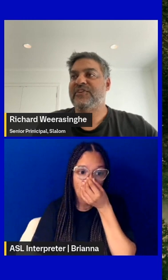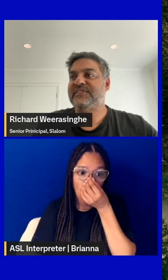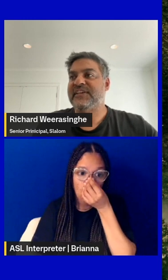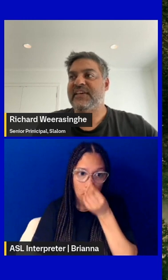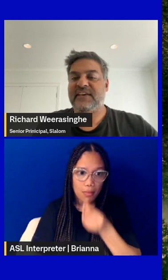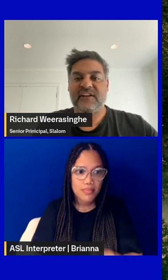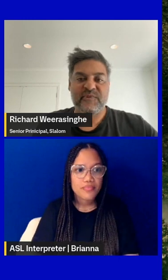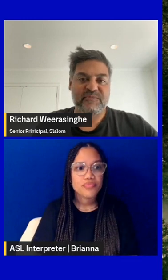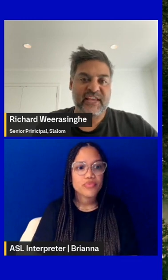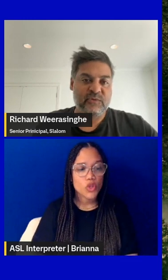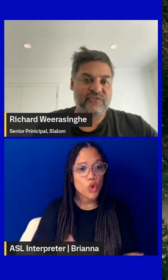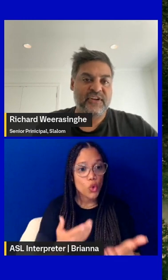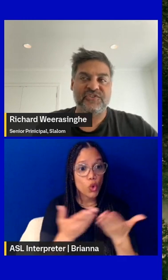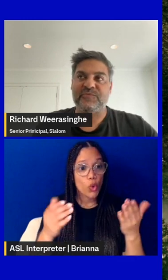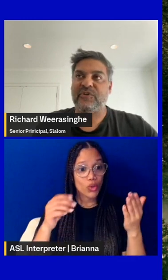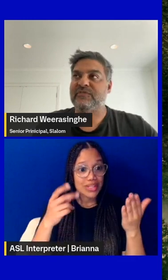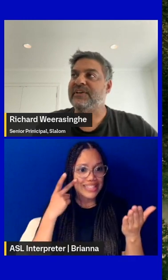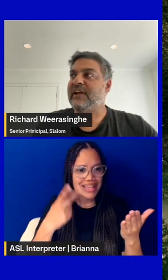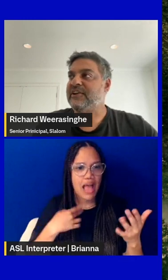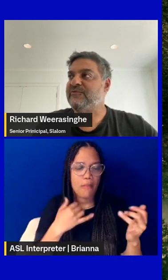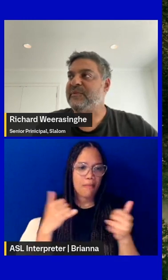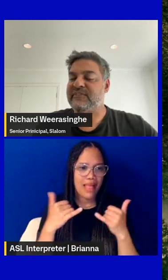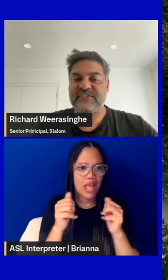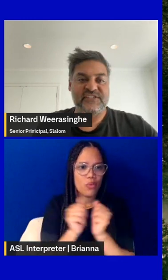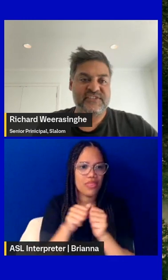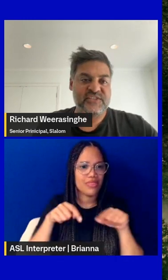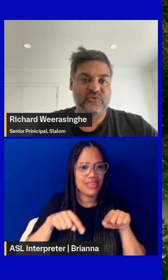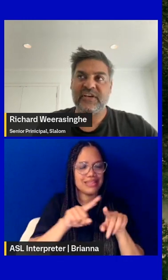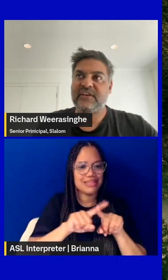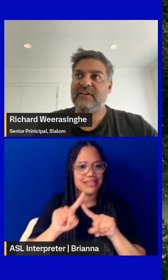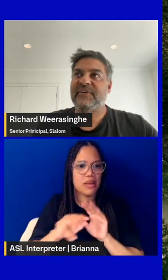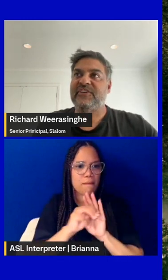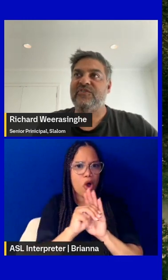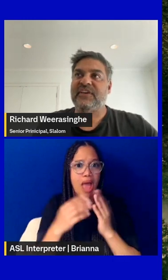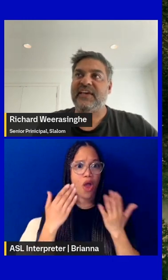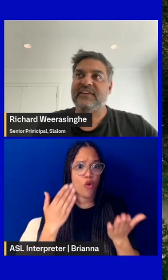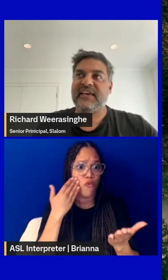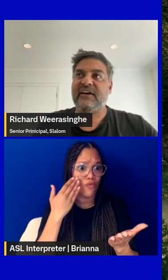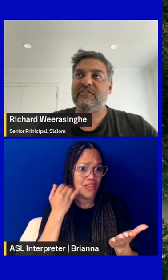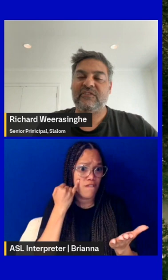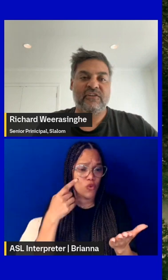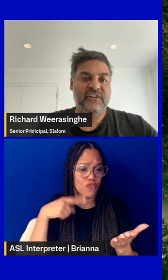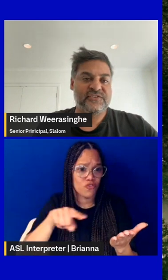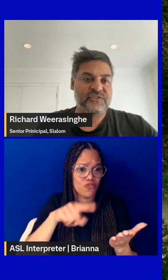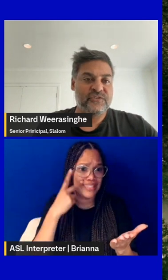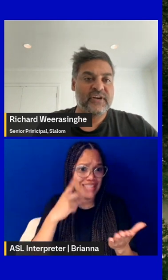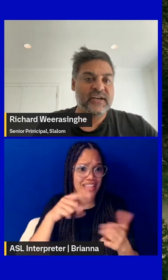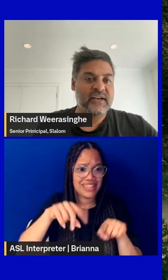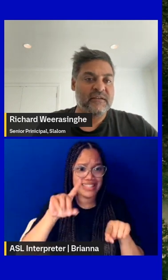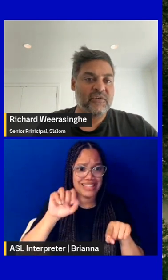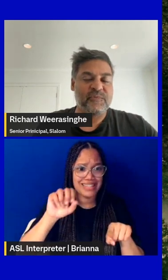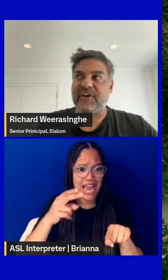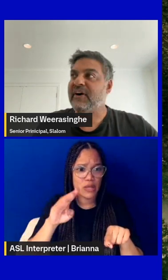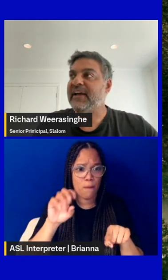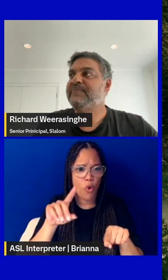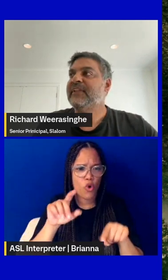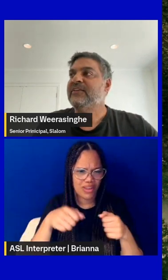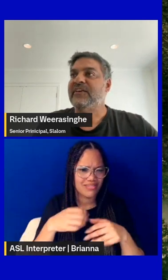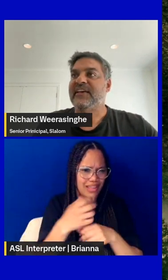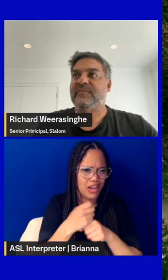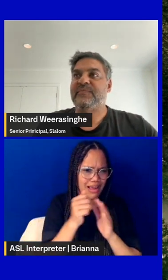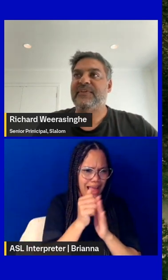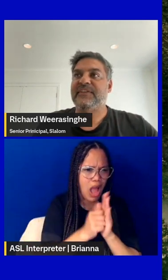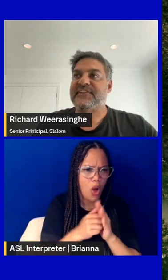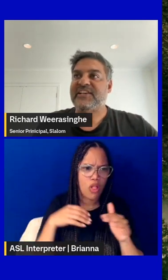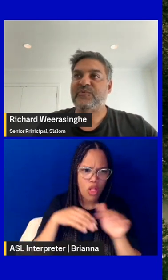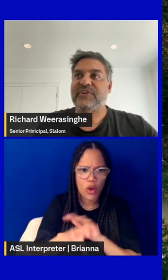And so you can see here that I've been playing with fine-tuned models. I don't know if people have seen this dashboard, but you can get an account, log into OpenAI. You